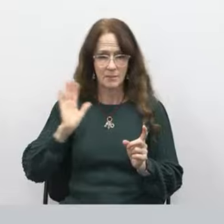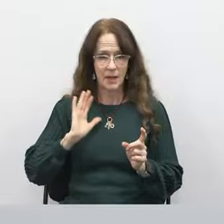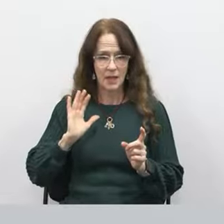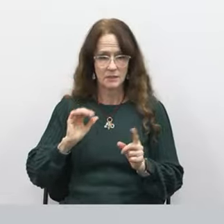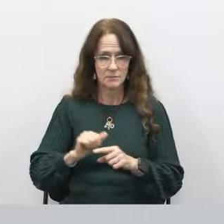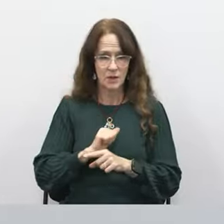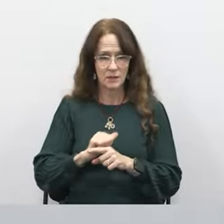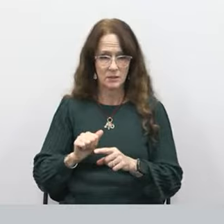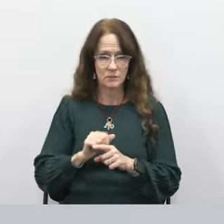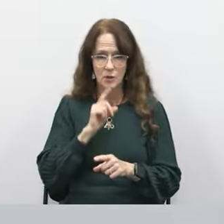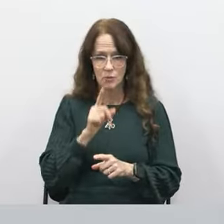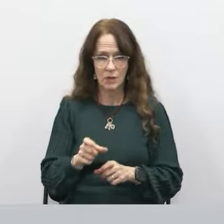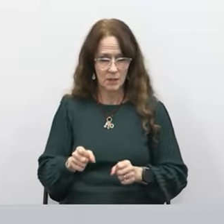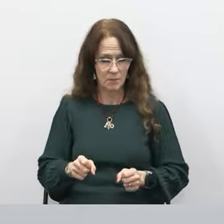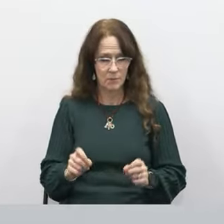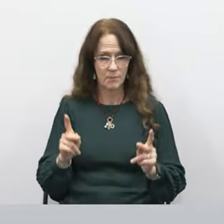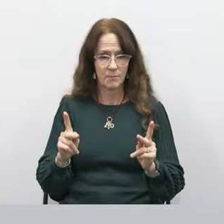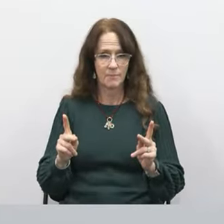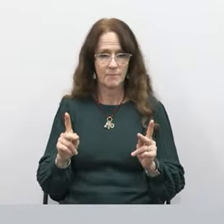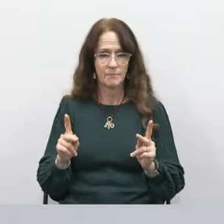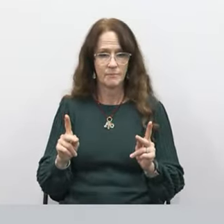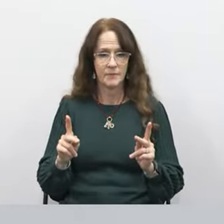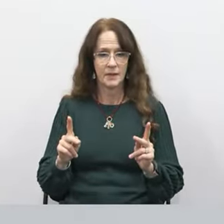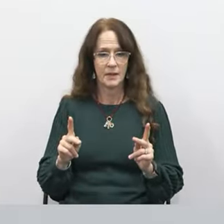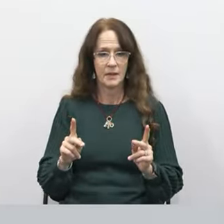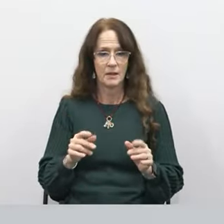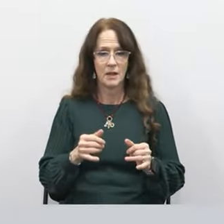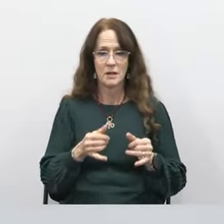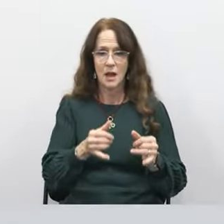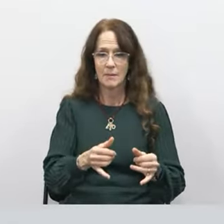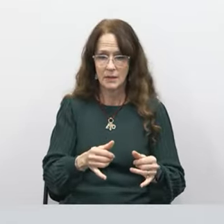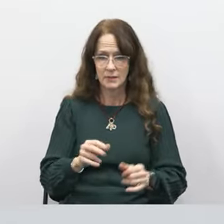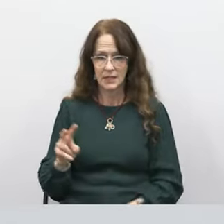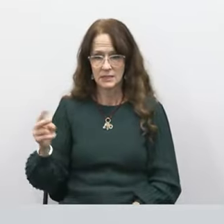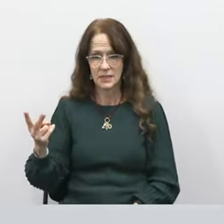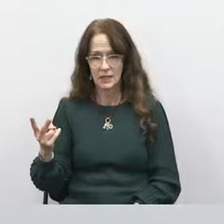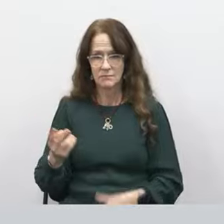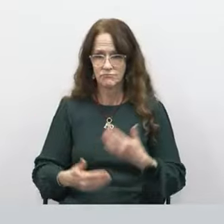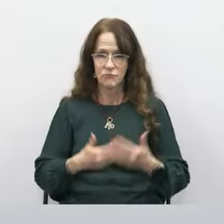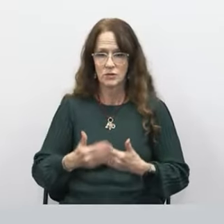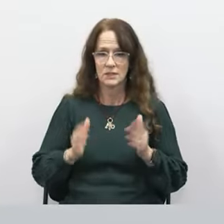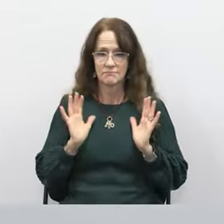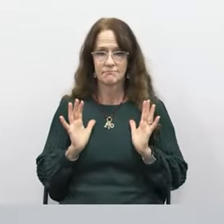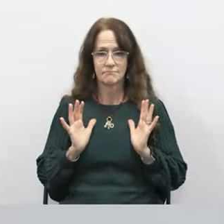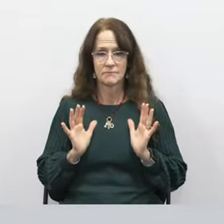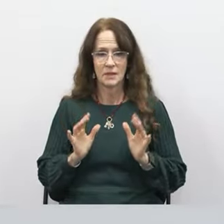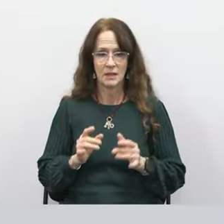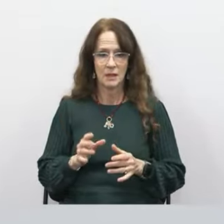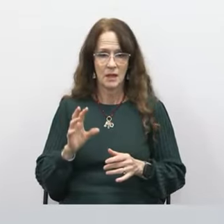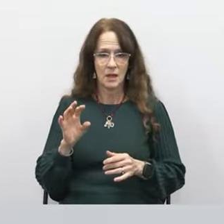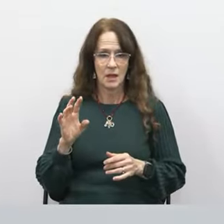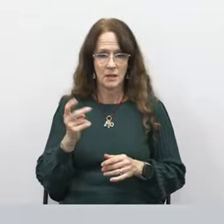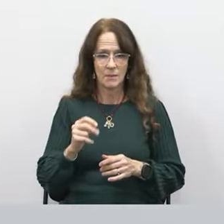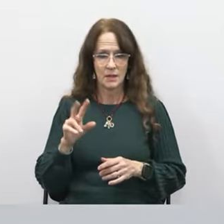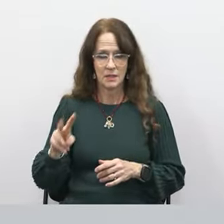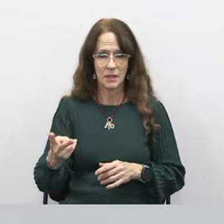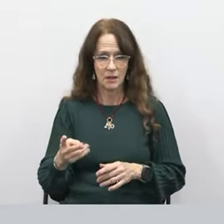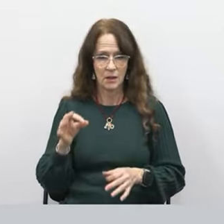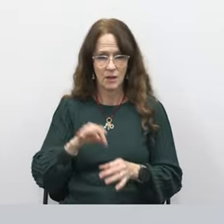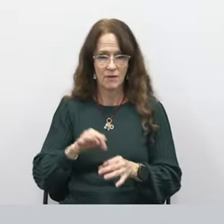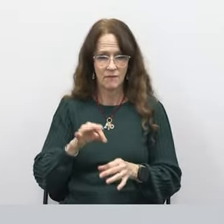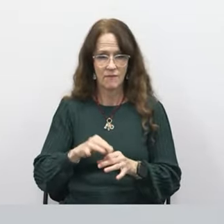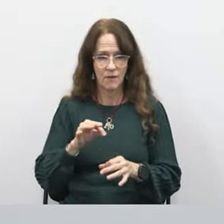practice, which is completely permissible, is that there's been a nomination and a second process The nomination requires a second and then a vote